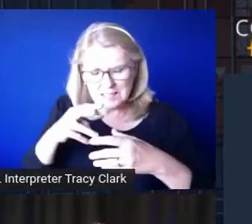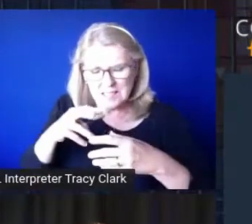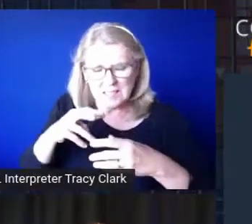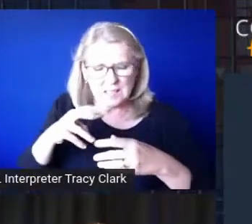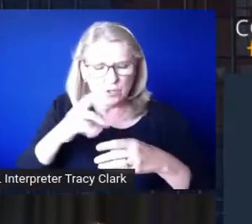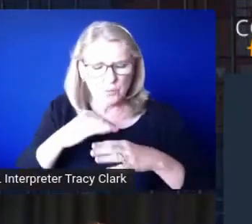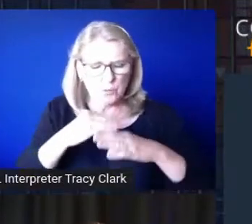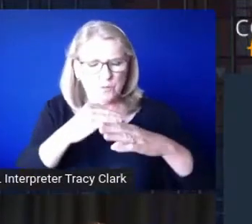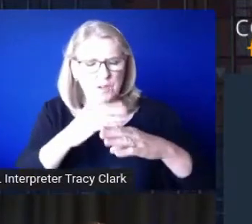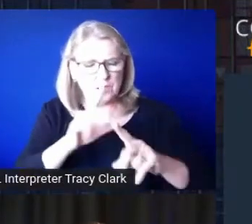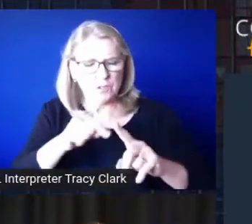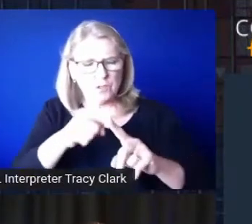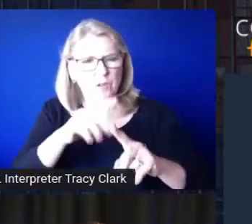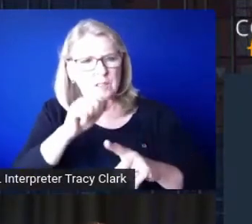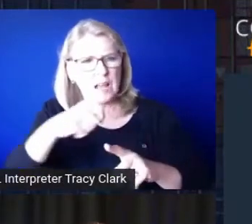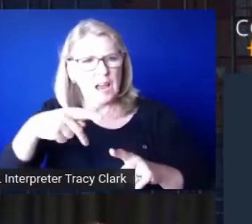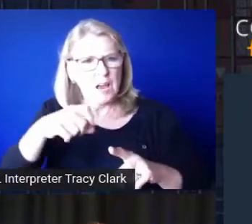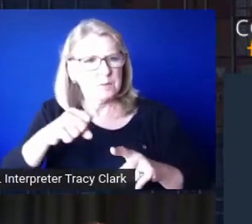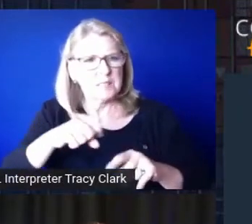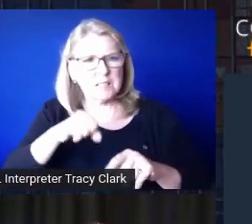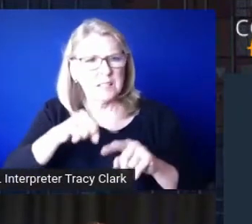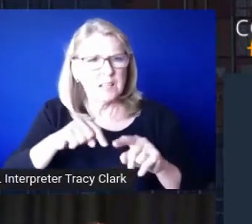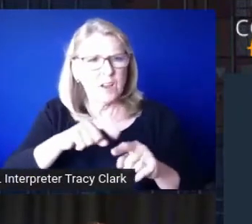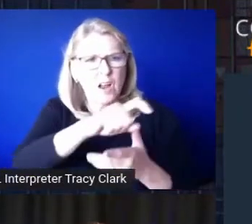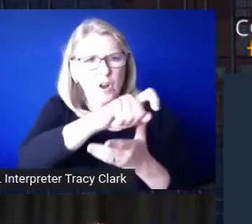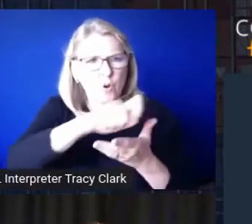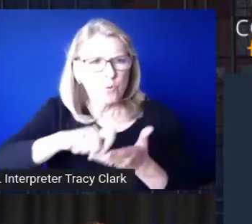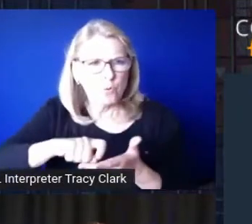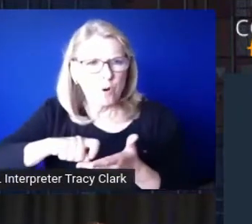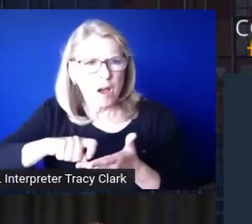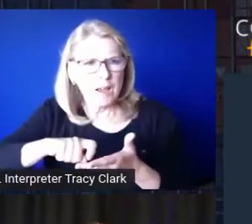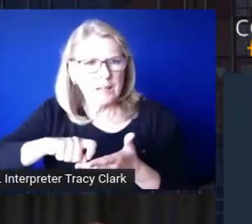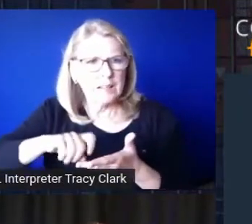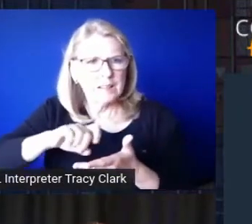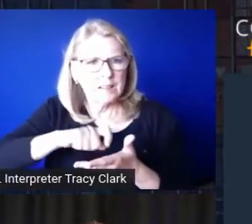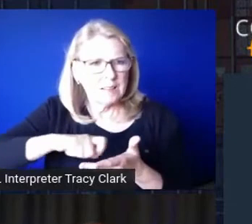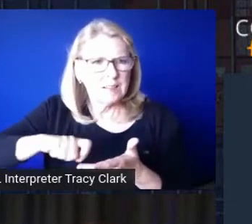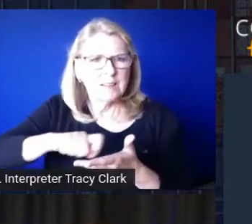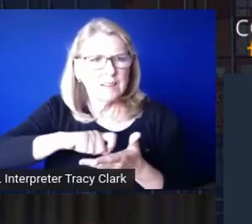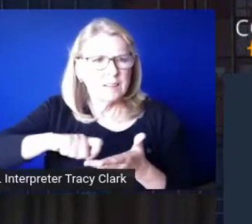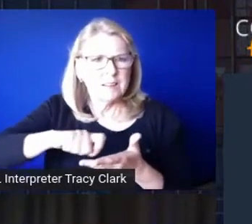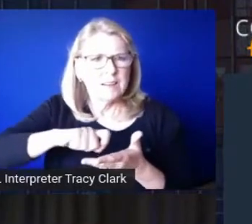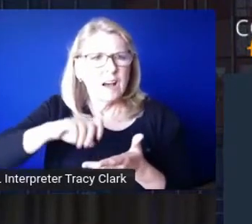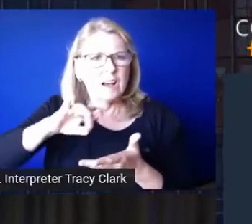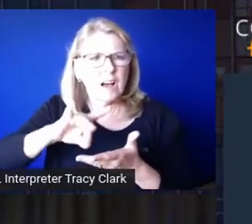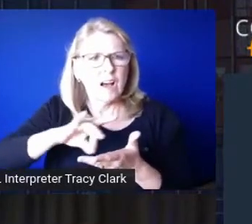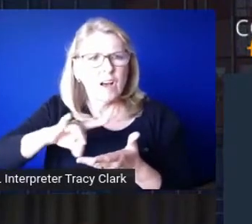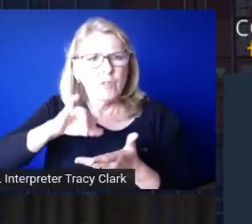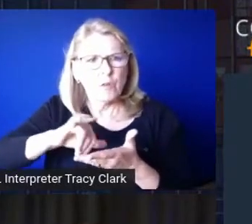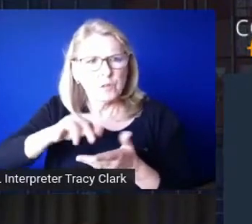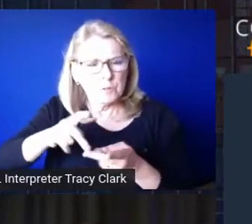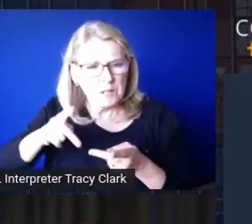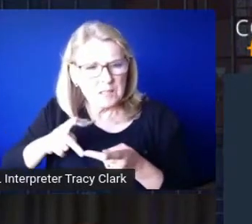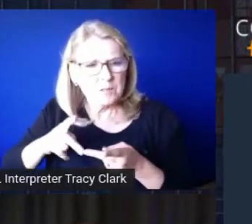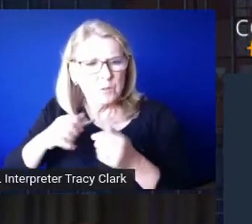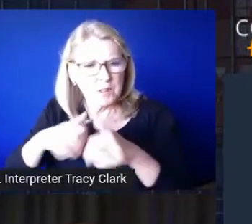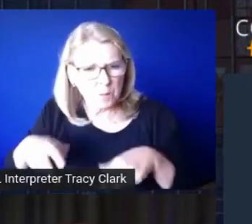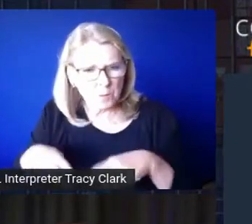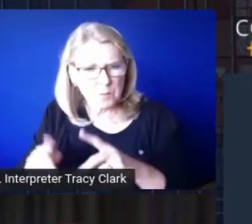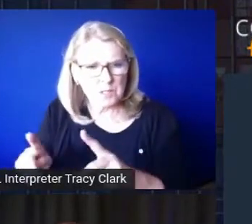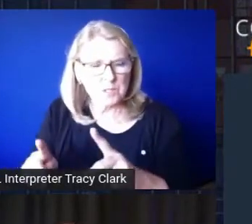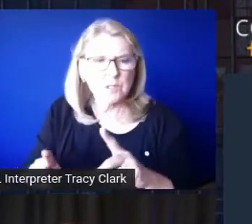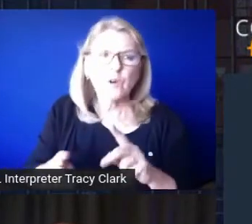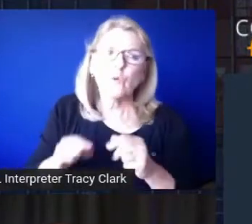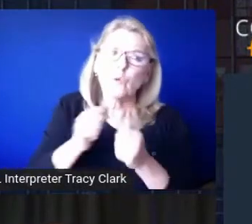don't have permissions to it. But the rest of the operating system is essentially read-only, with one exception being /etc. /etc is where